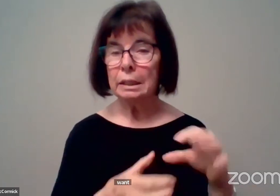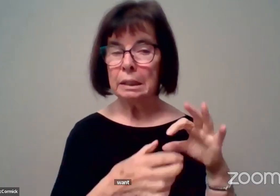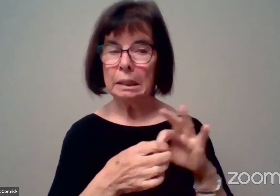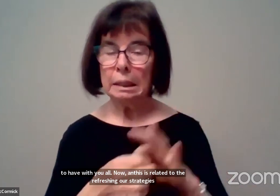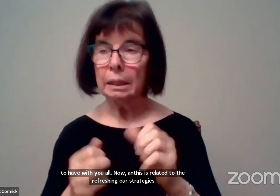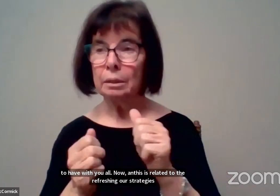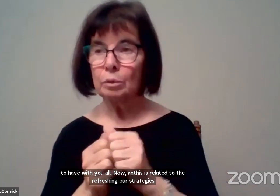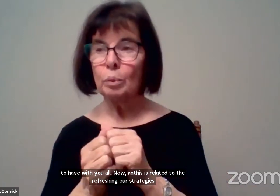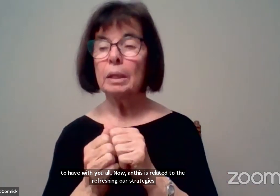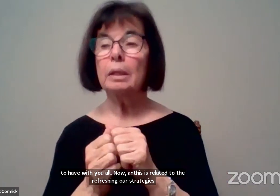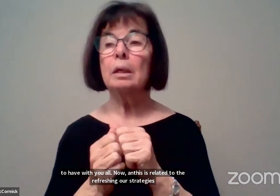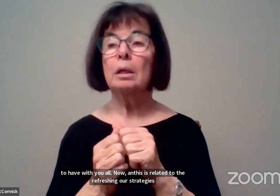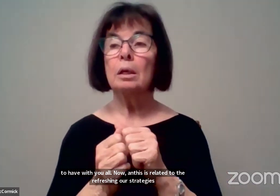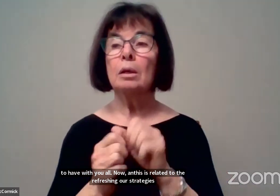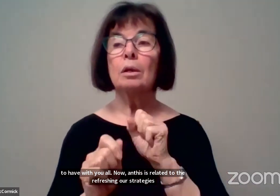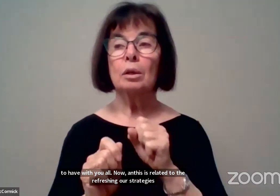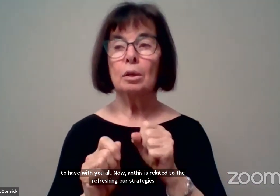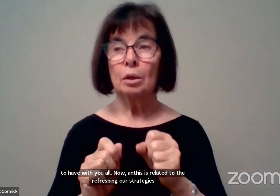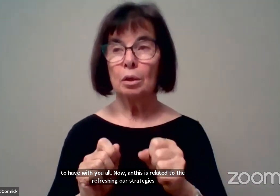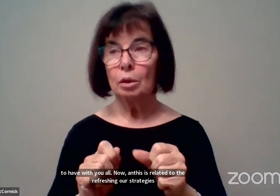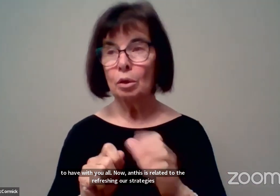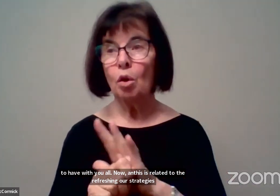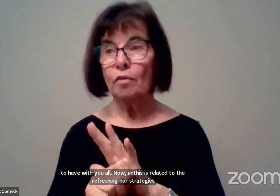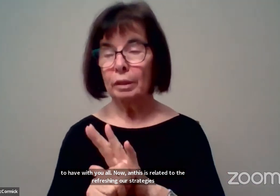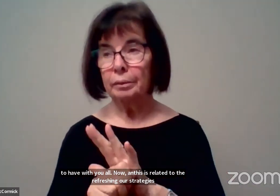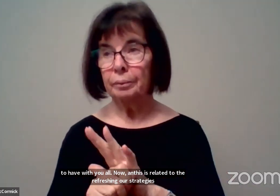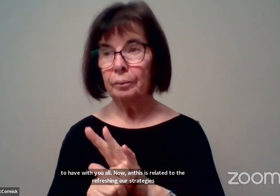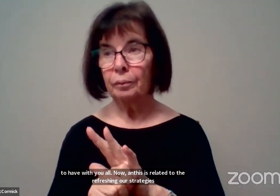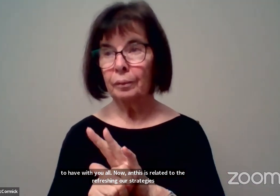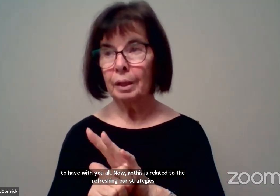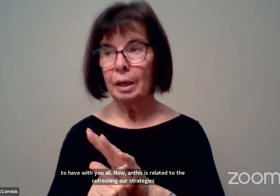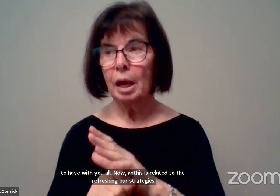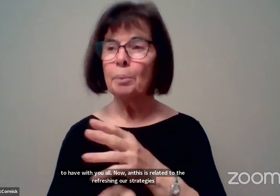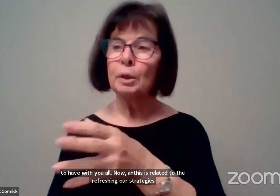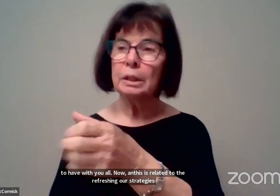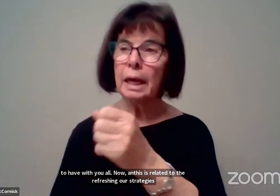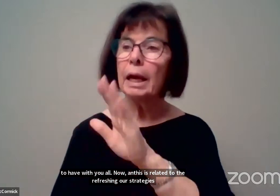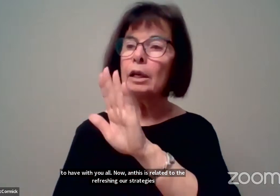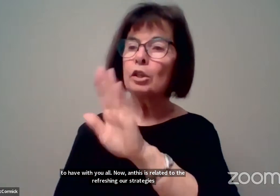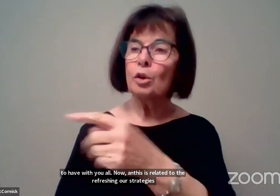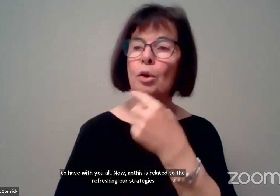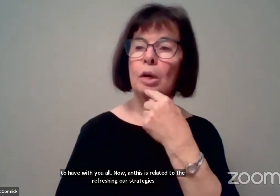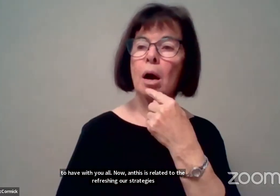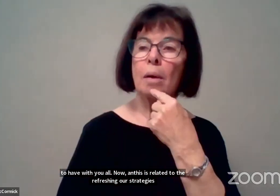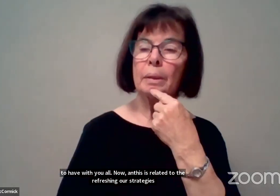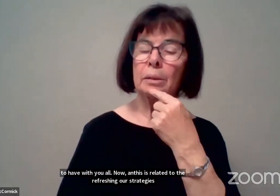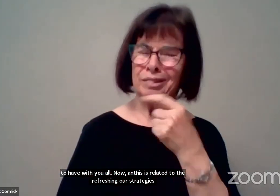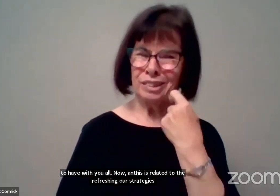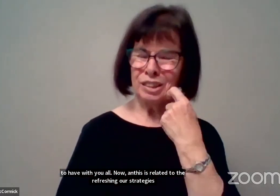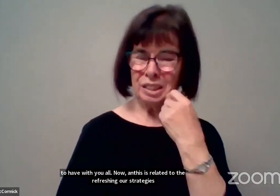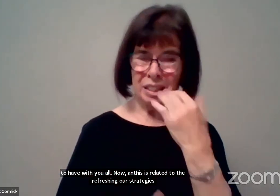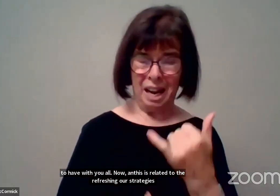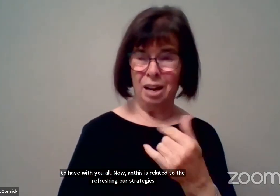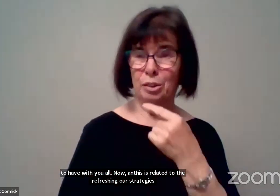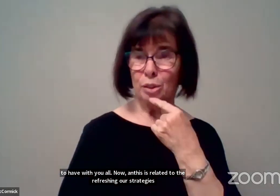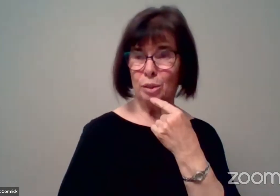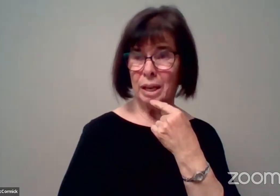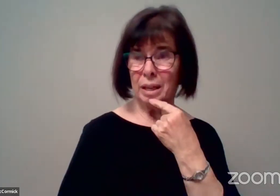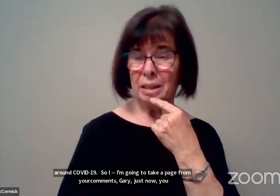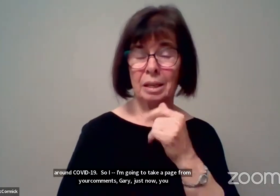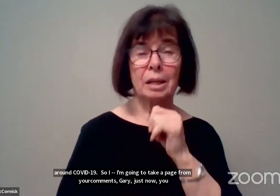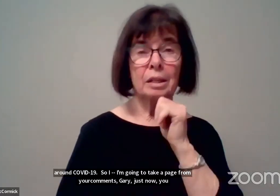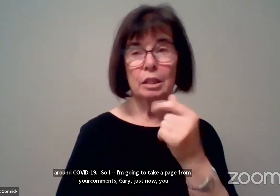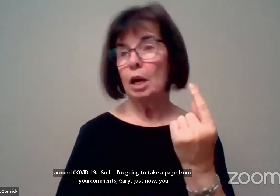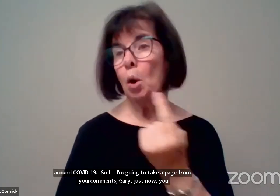I'm going to take a page from your comments, Gary. Just now you said, that it isn't just